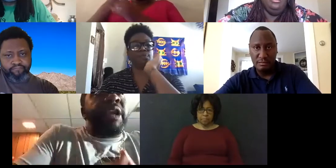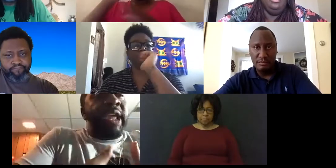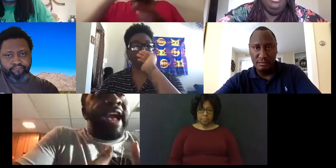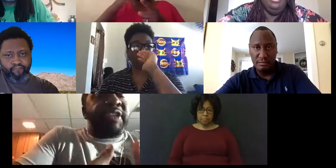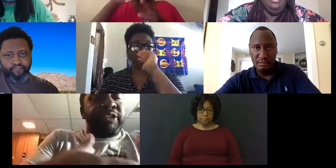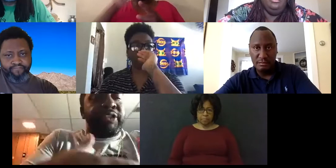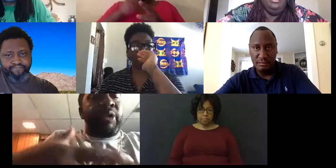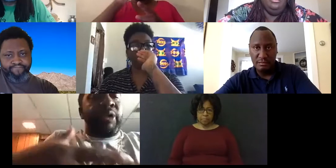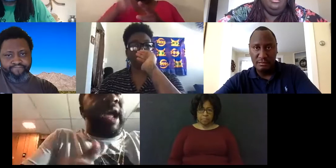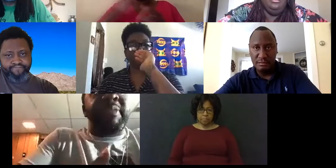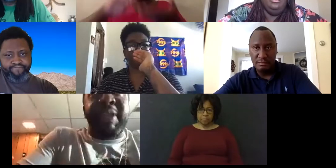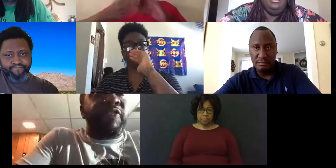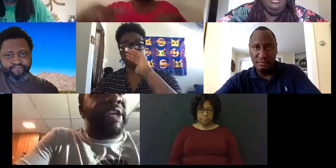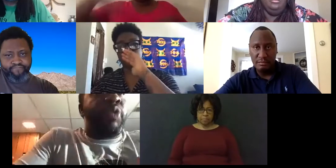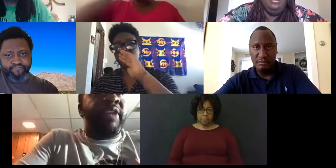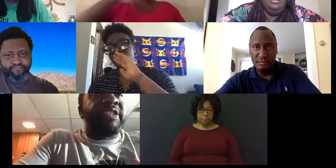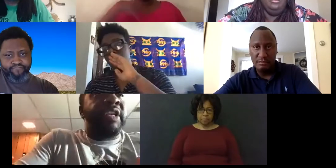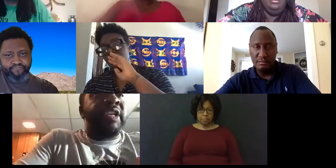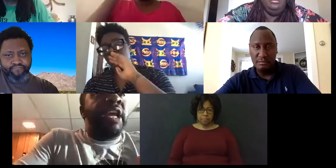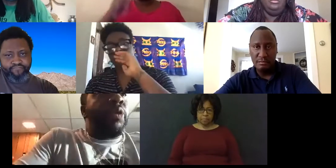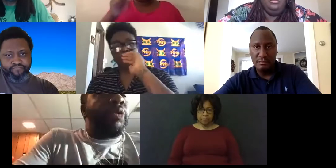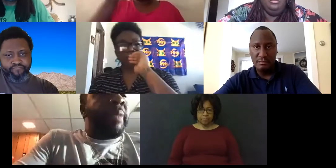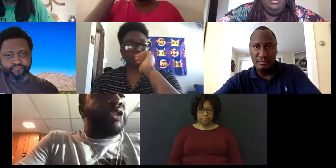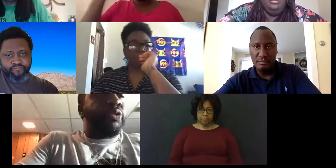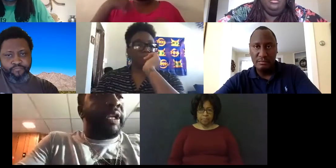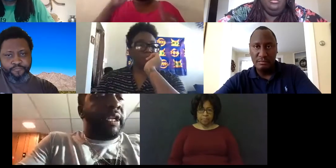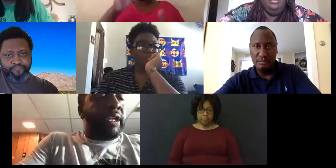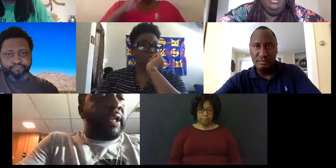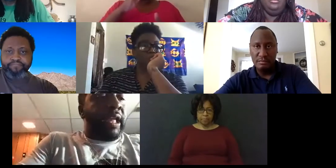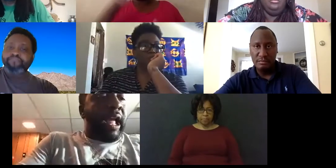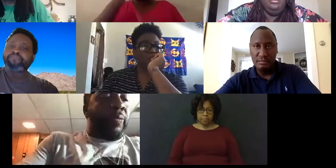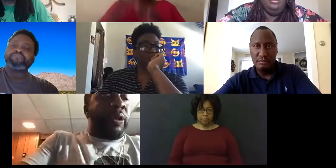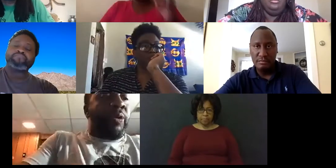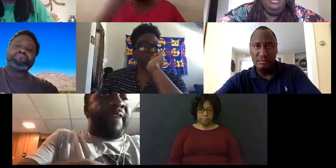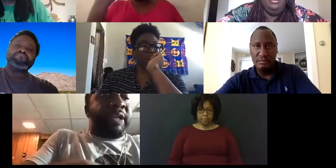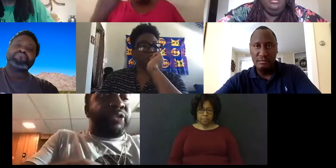community. We understand, we have to understand that we're going to have to be speaking for each one of us. You know,